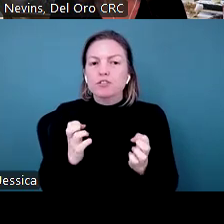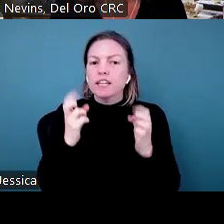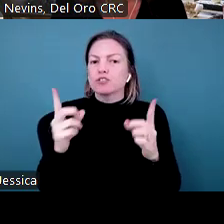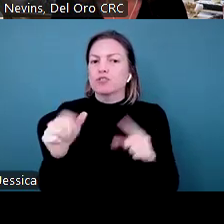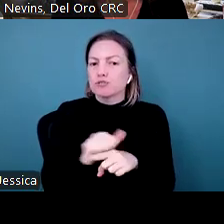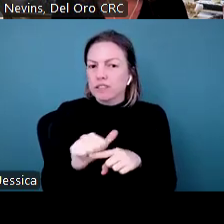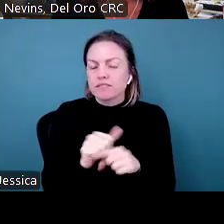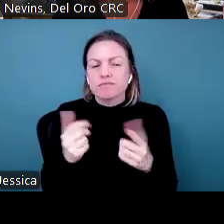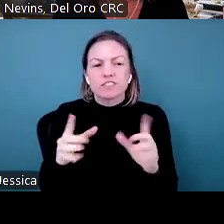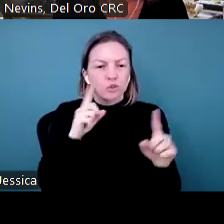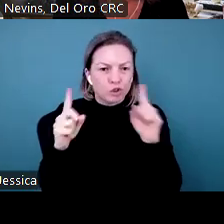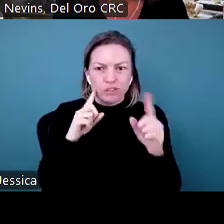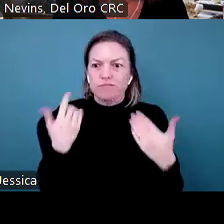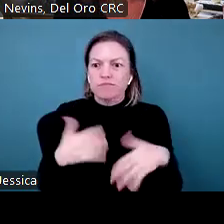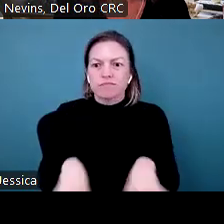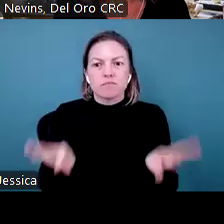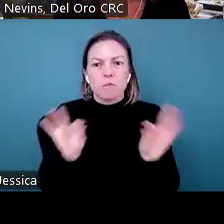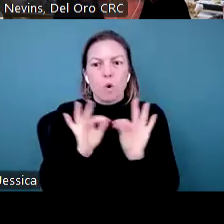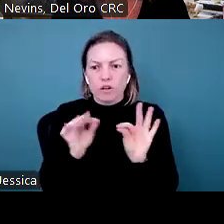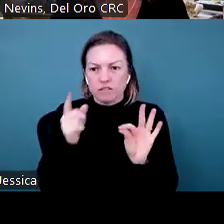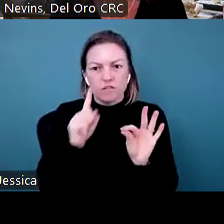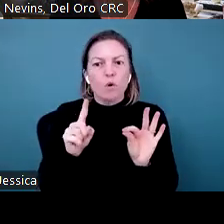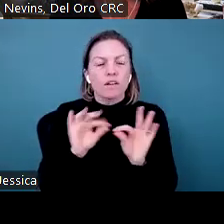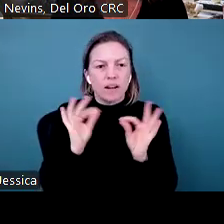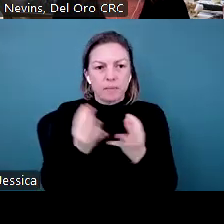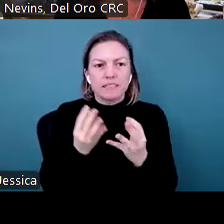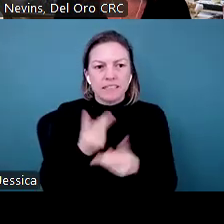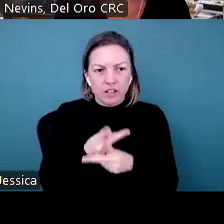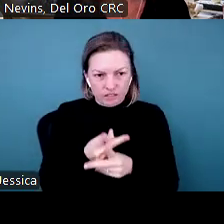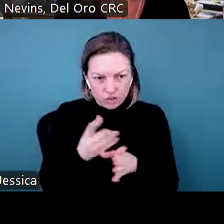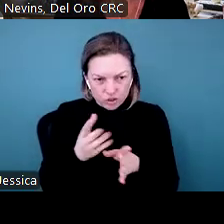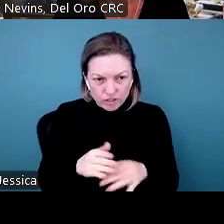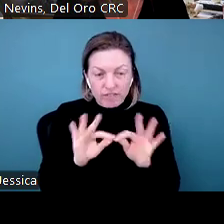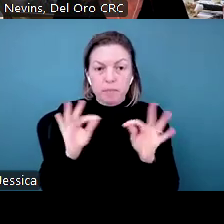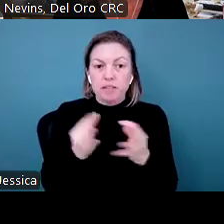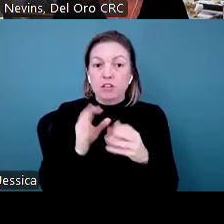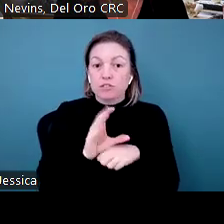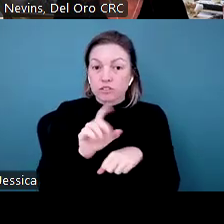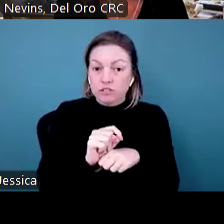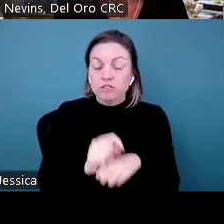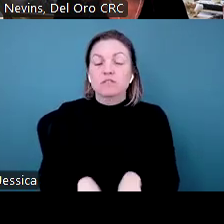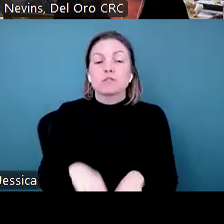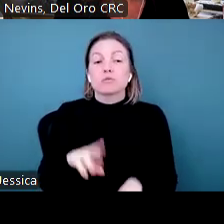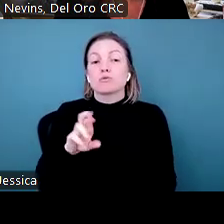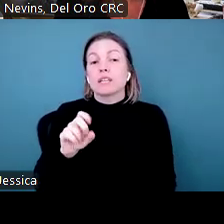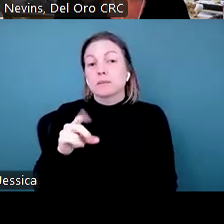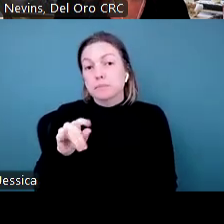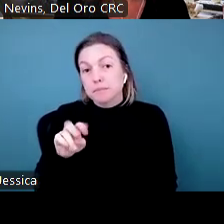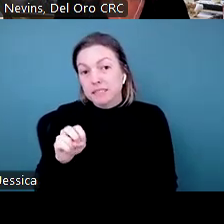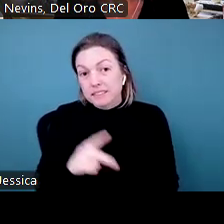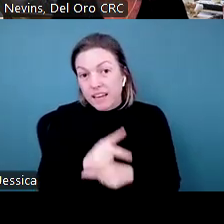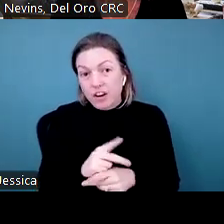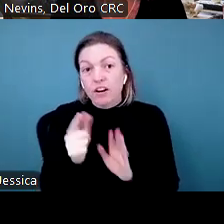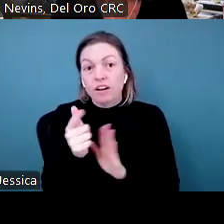heard how important that is to family caregivers, family consultation, respite care, legal